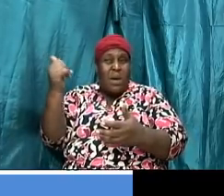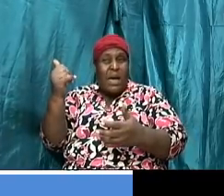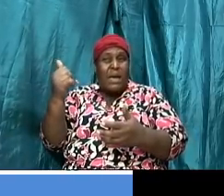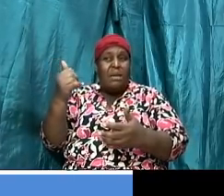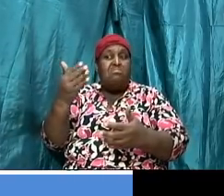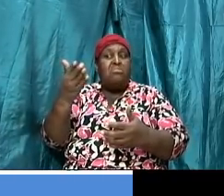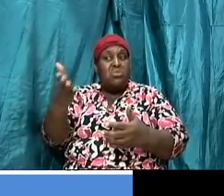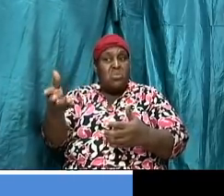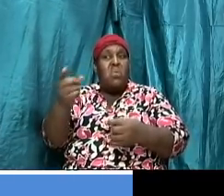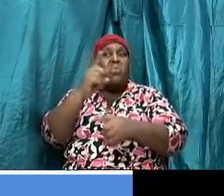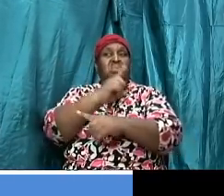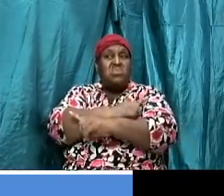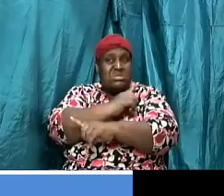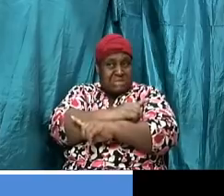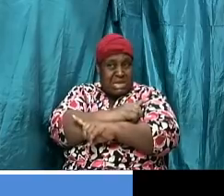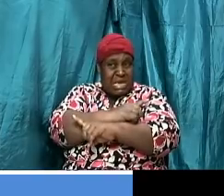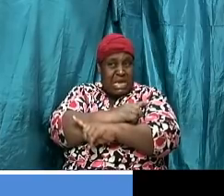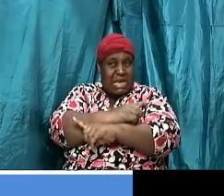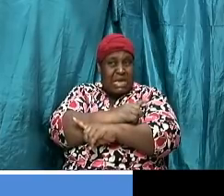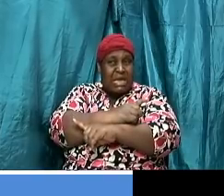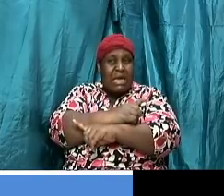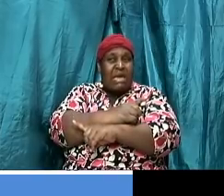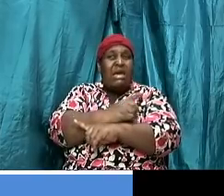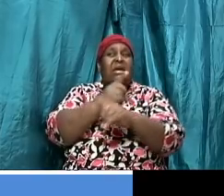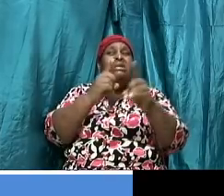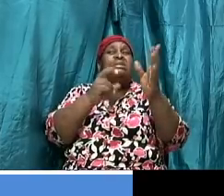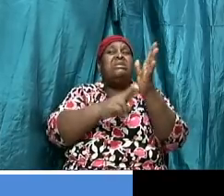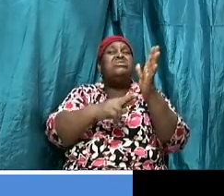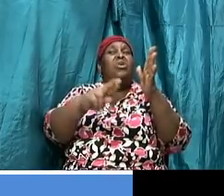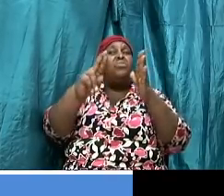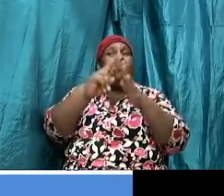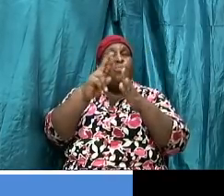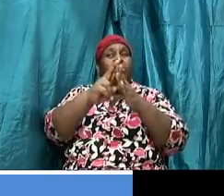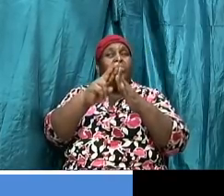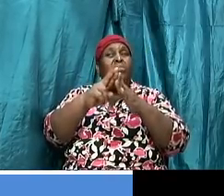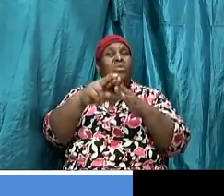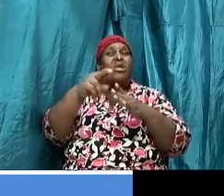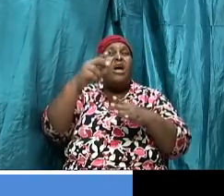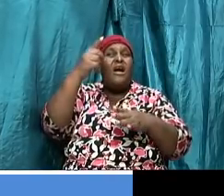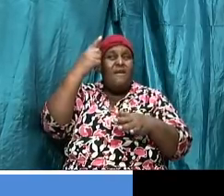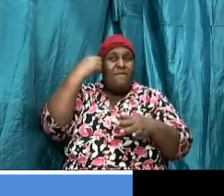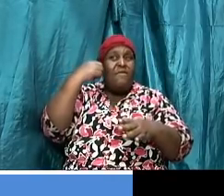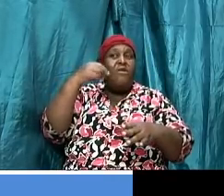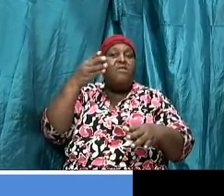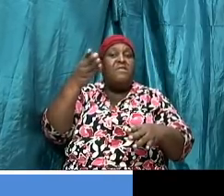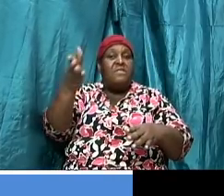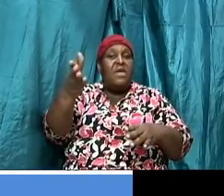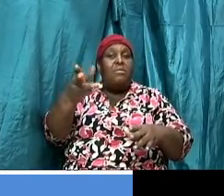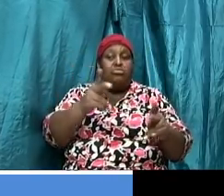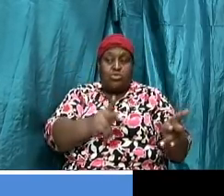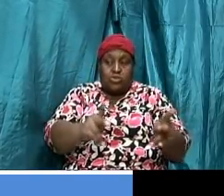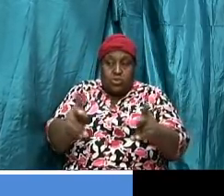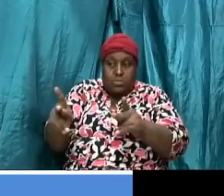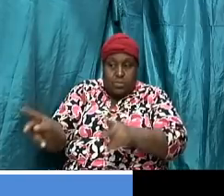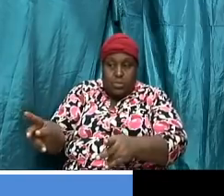custom for them to put the sign of the covenant in the middle of the contract.